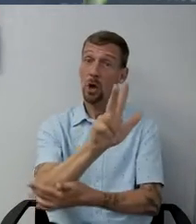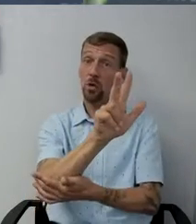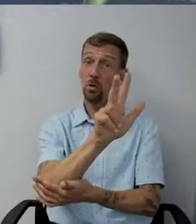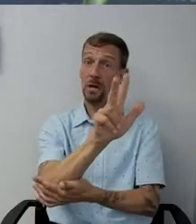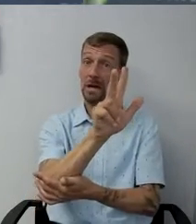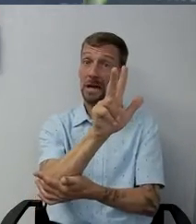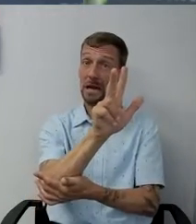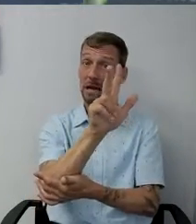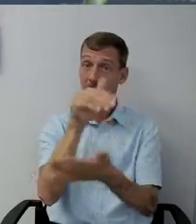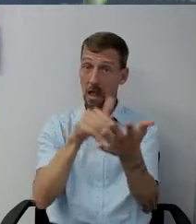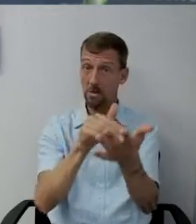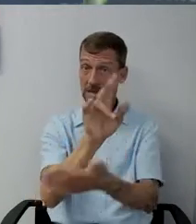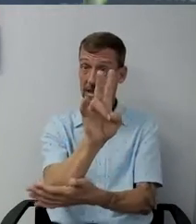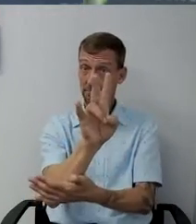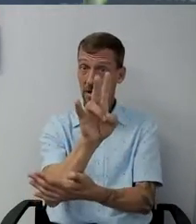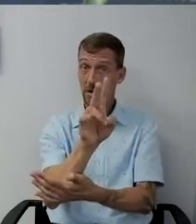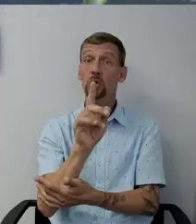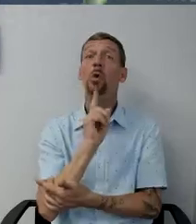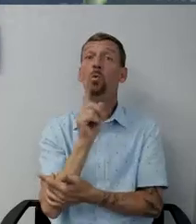positive cases, of which